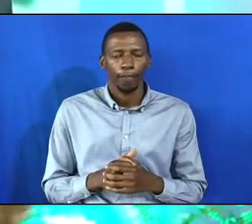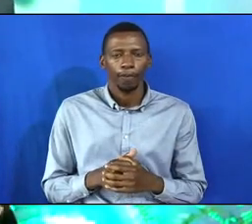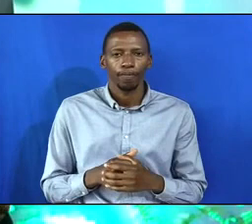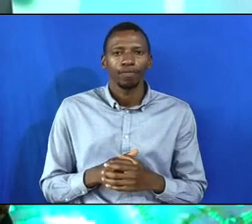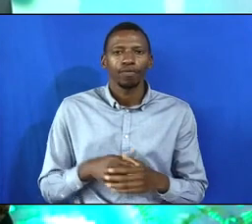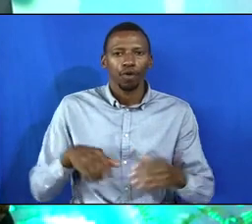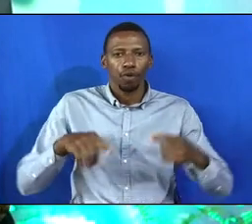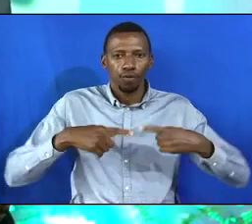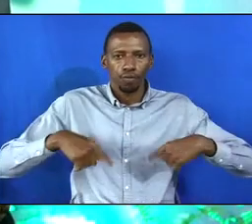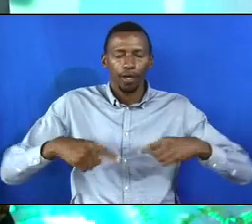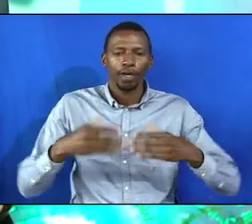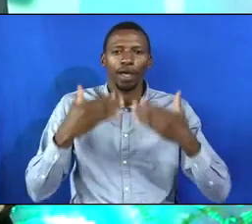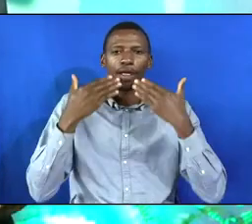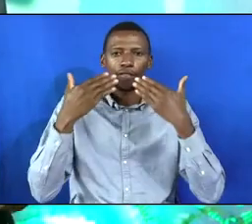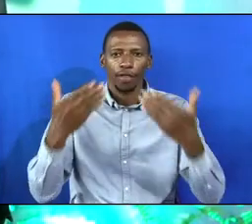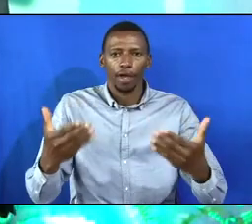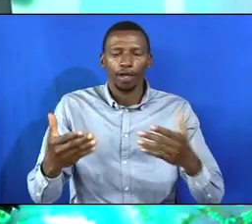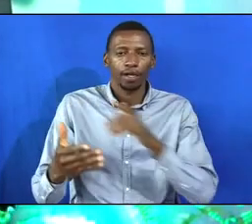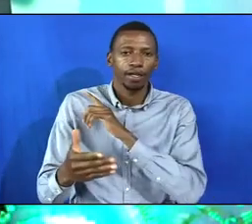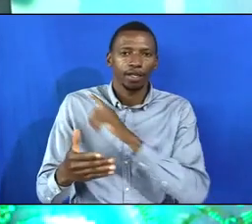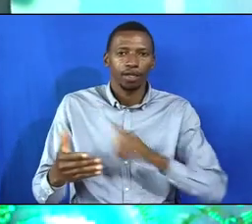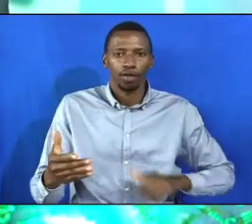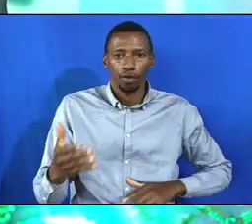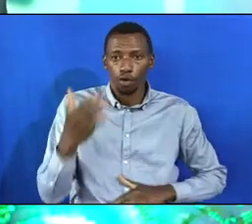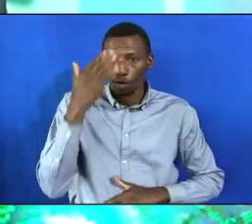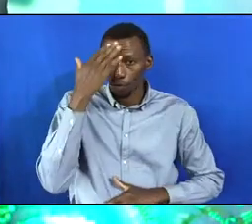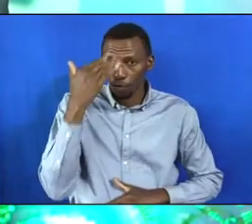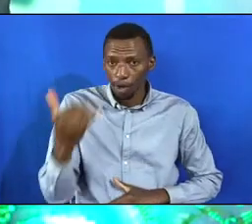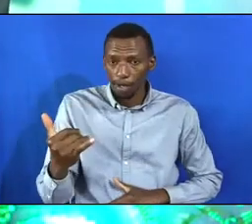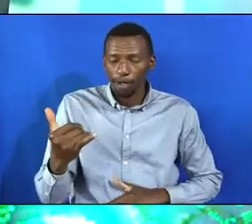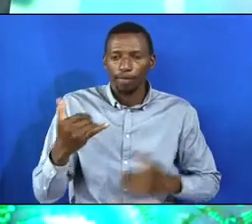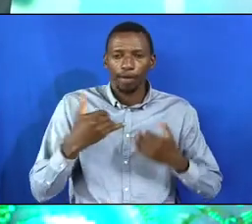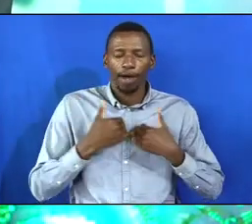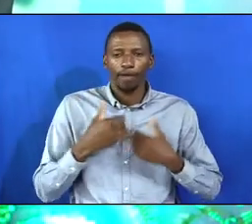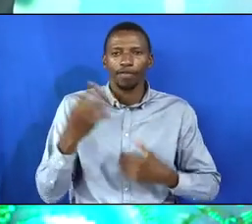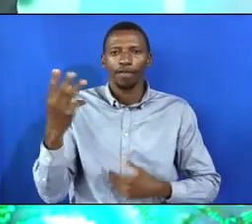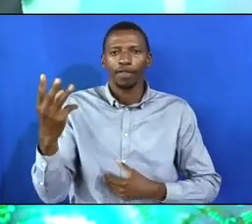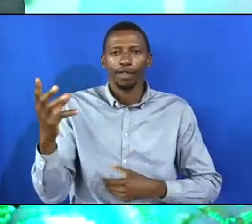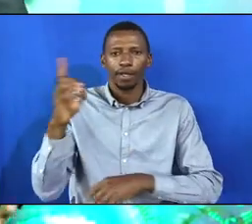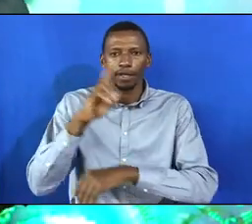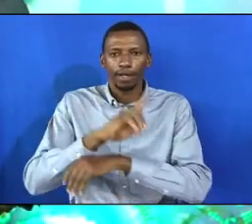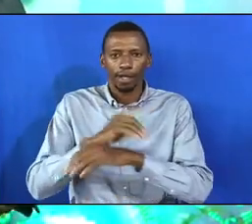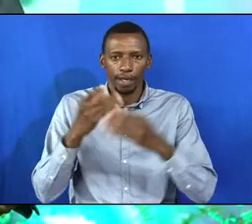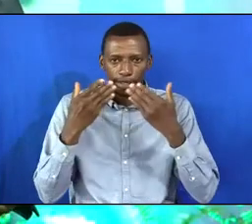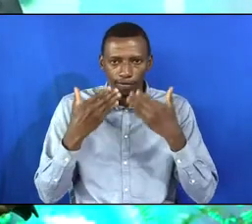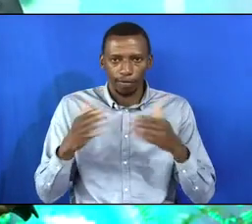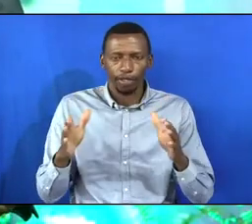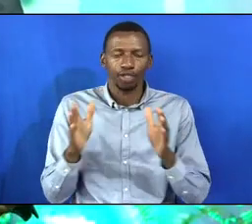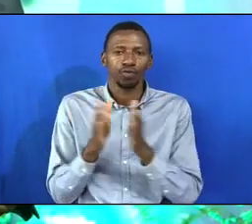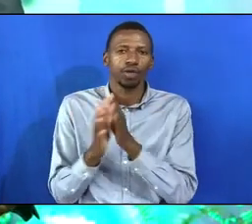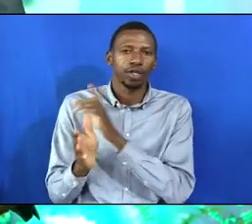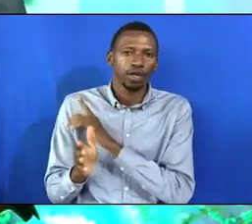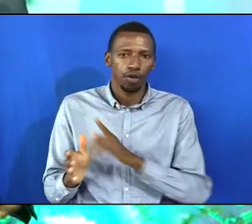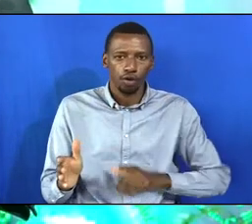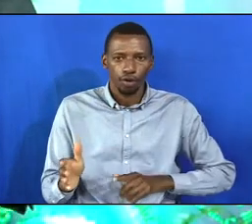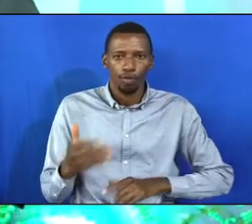We thank the Lord that already we have had 3 days with the Lord, and we still have 7 more